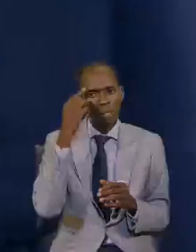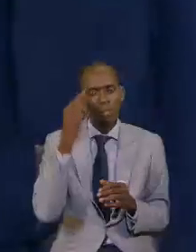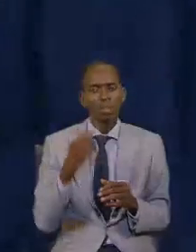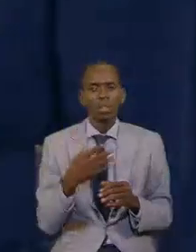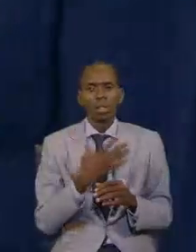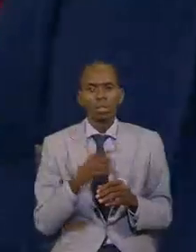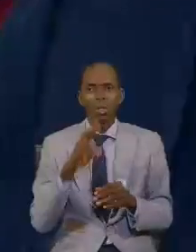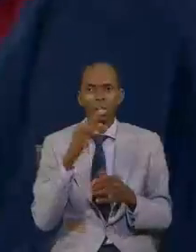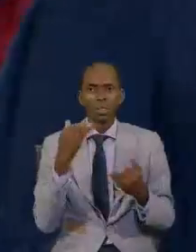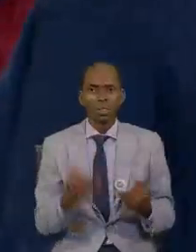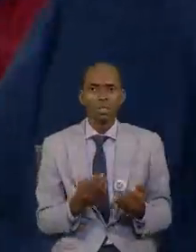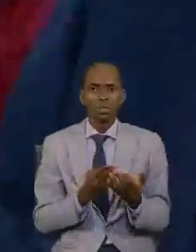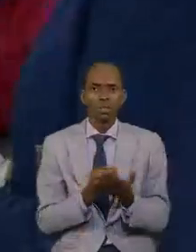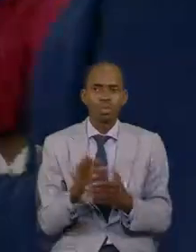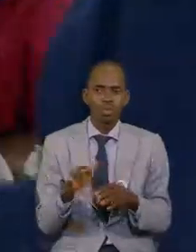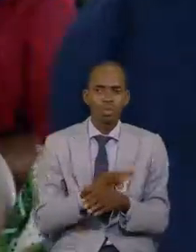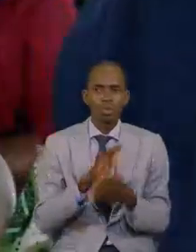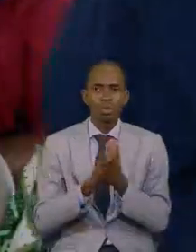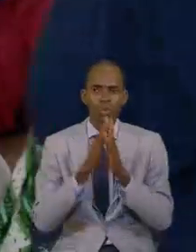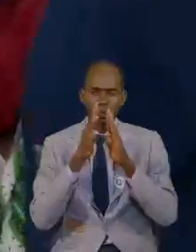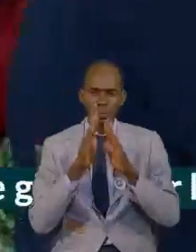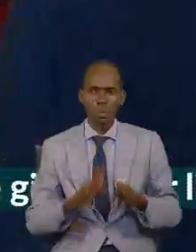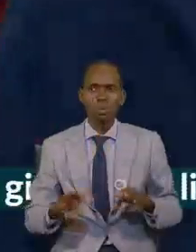truthful, peaceful, pure people.